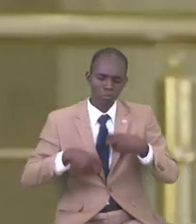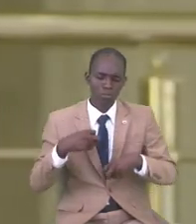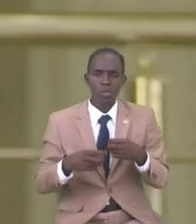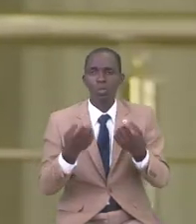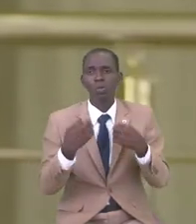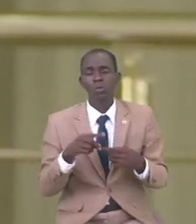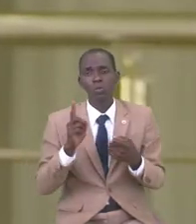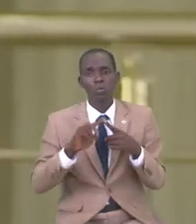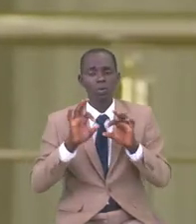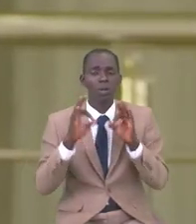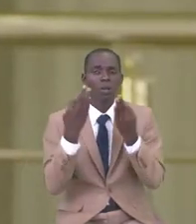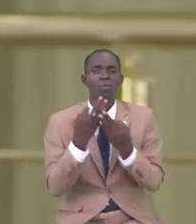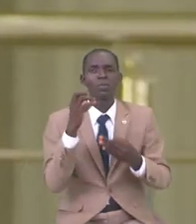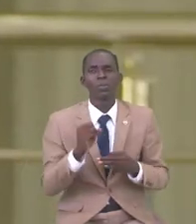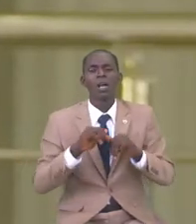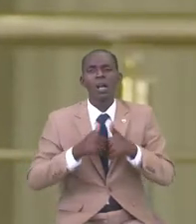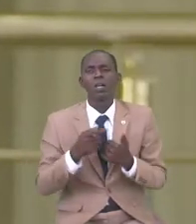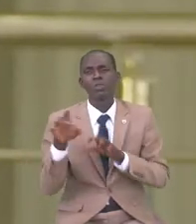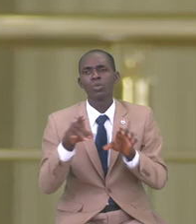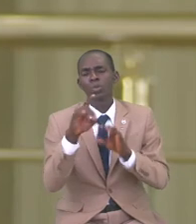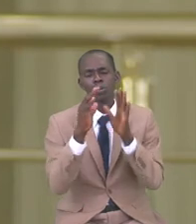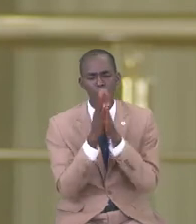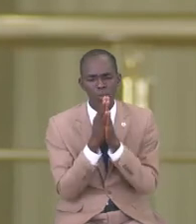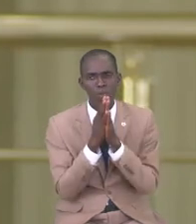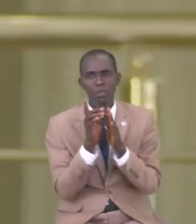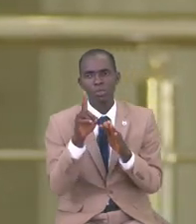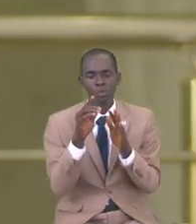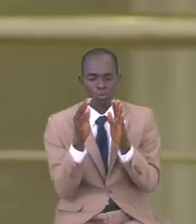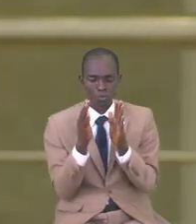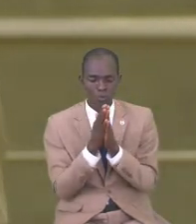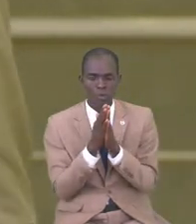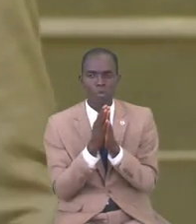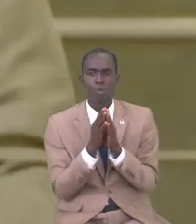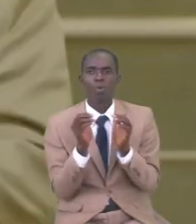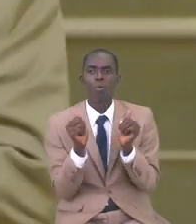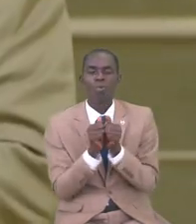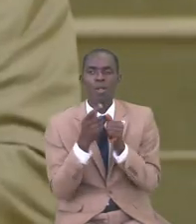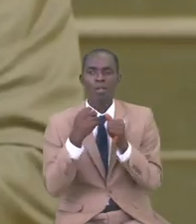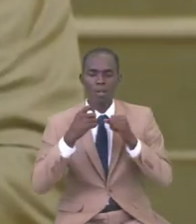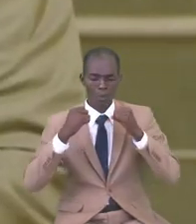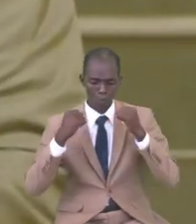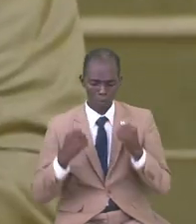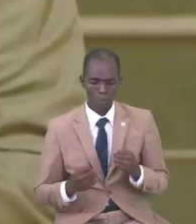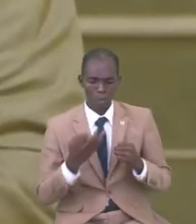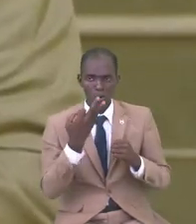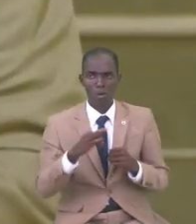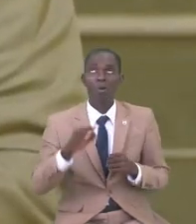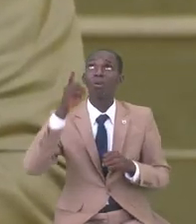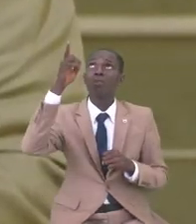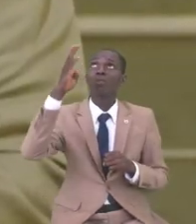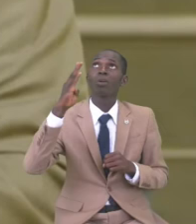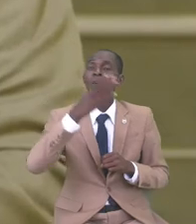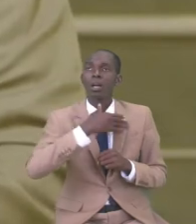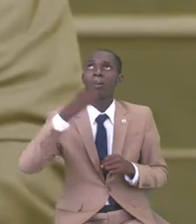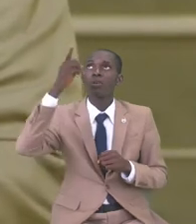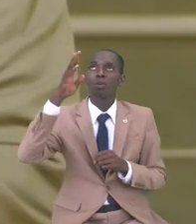to families, how do you pray? You pray for the power of God, and God